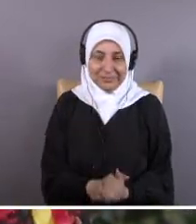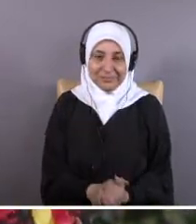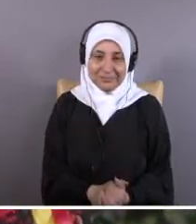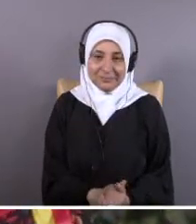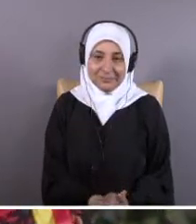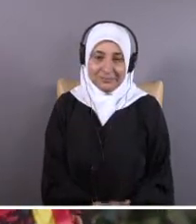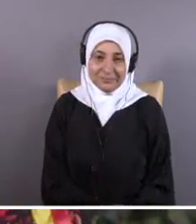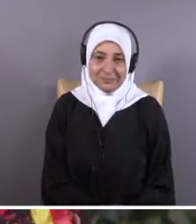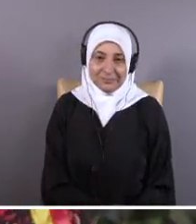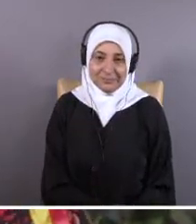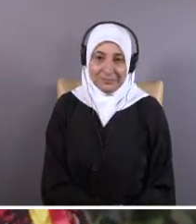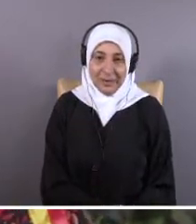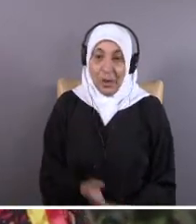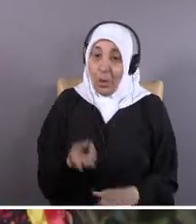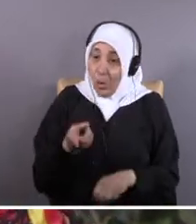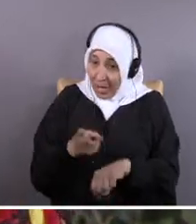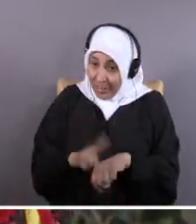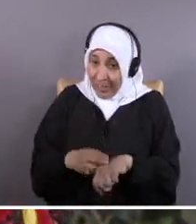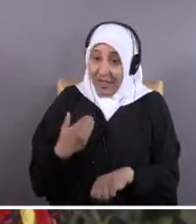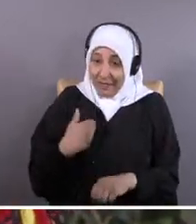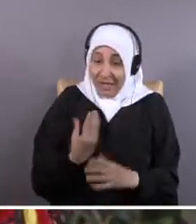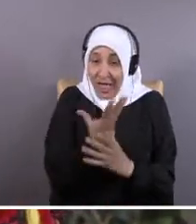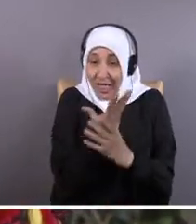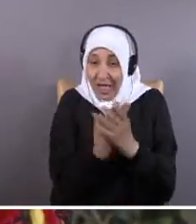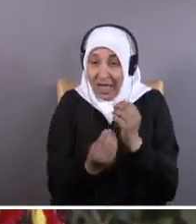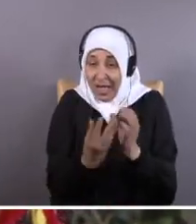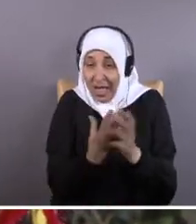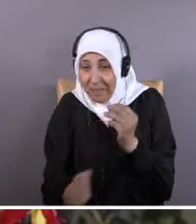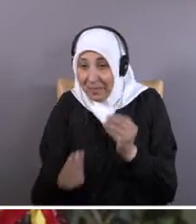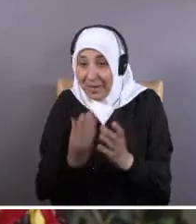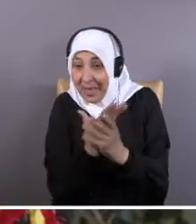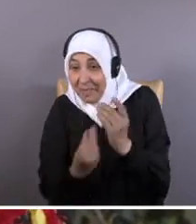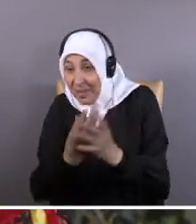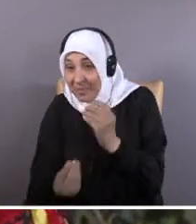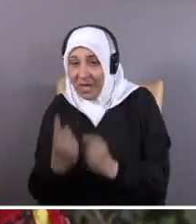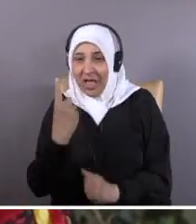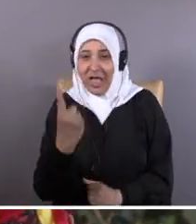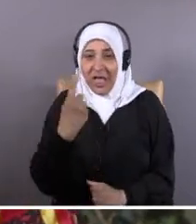and I have 11 beautiful grandchildren.